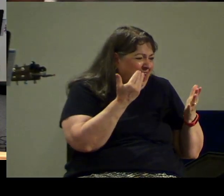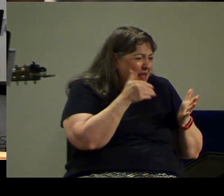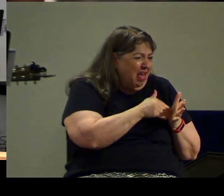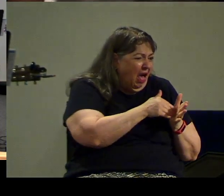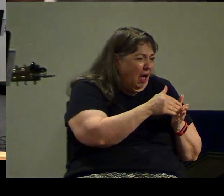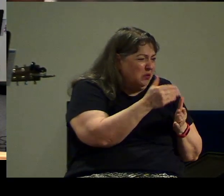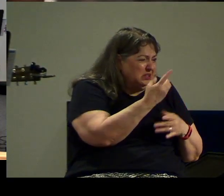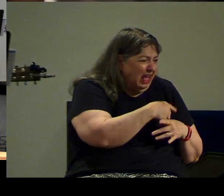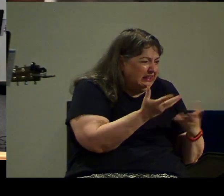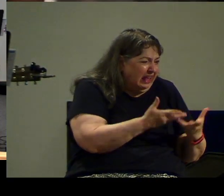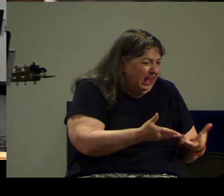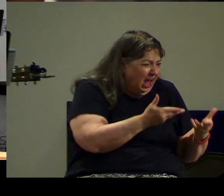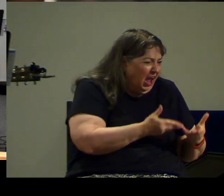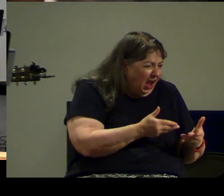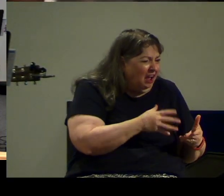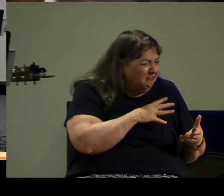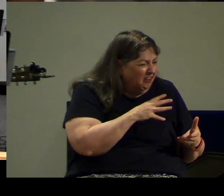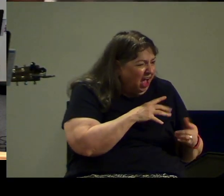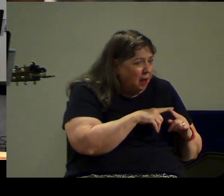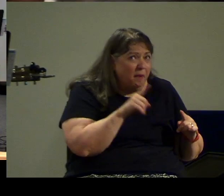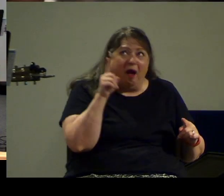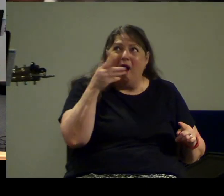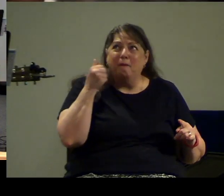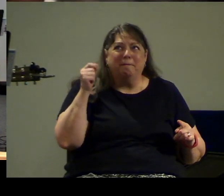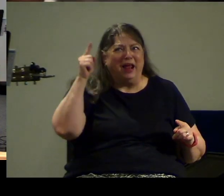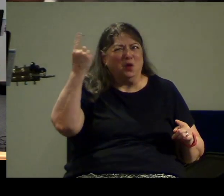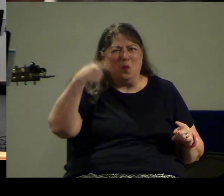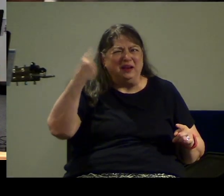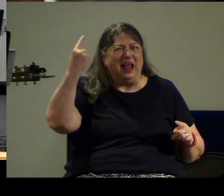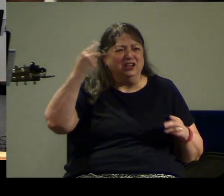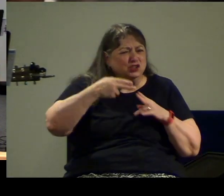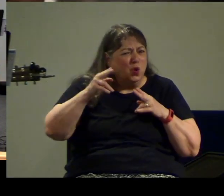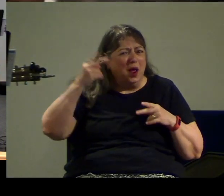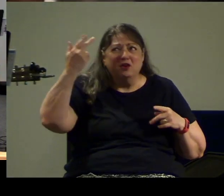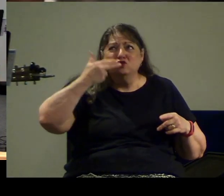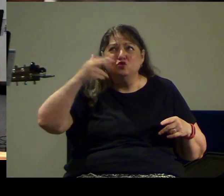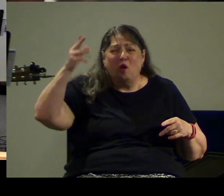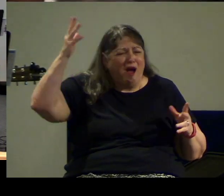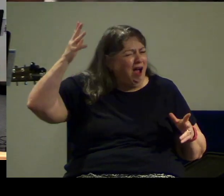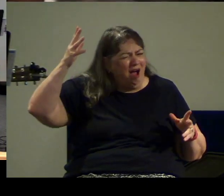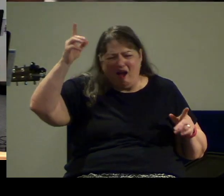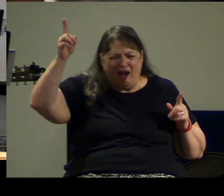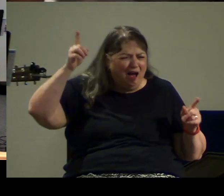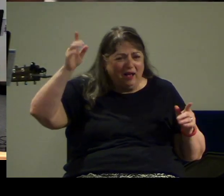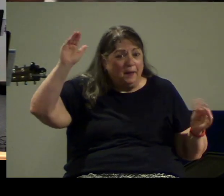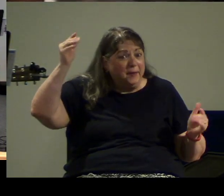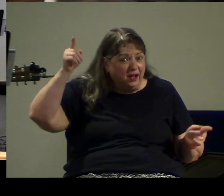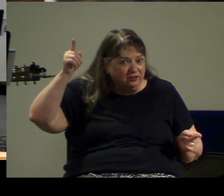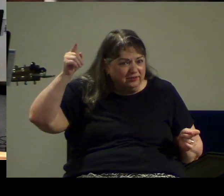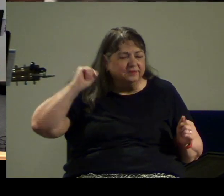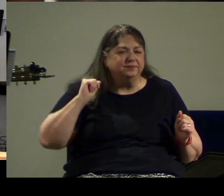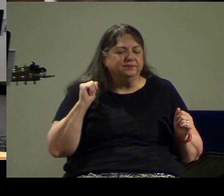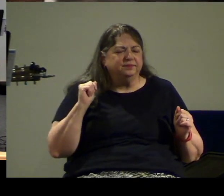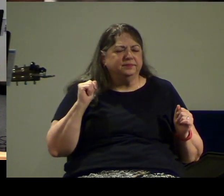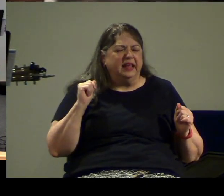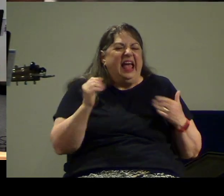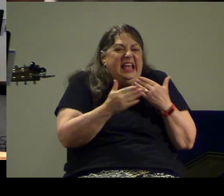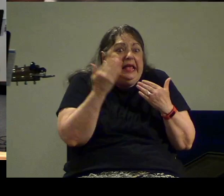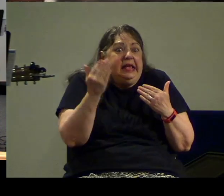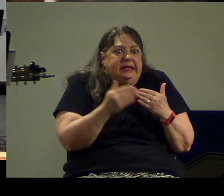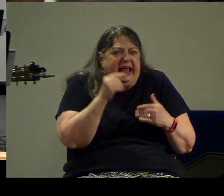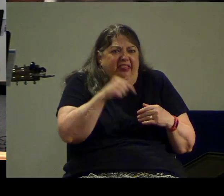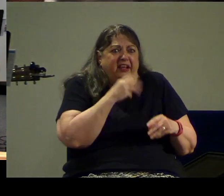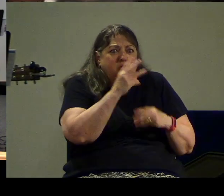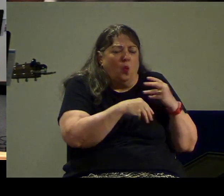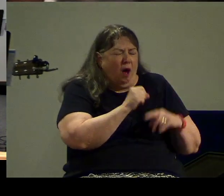me, it's really easy to get caught up in what we think this world has to offer us. We look at all the